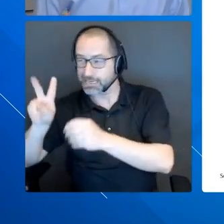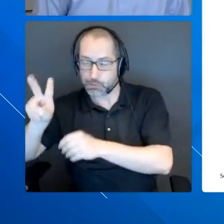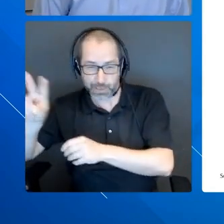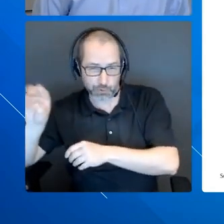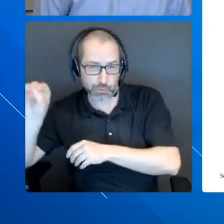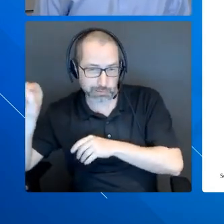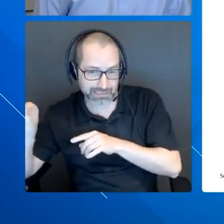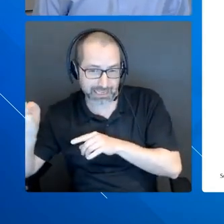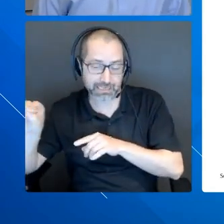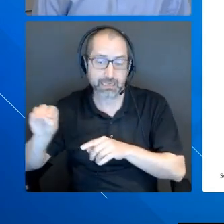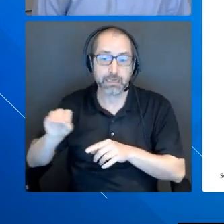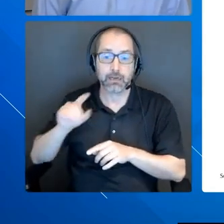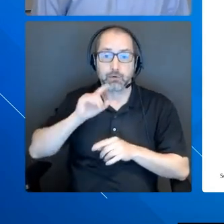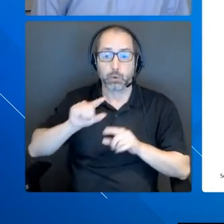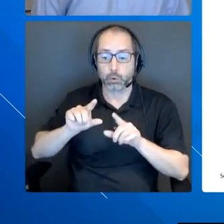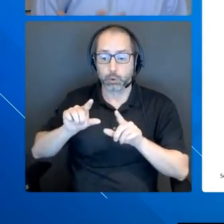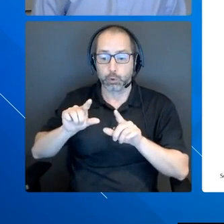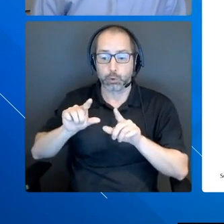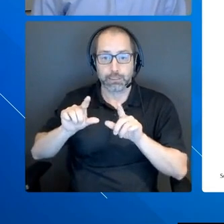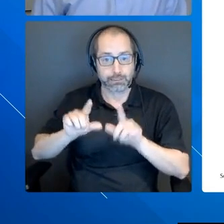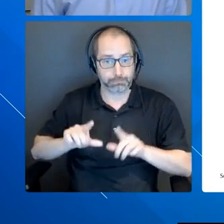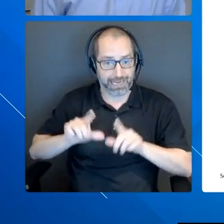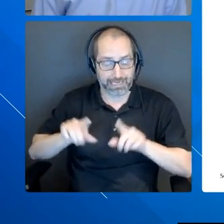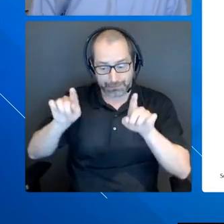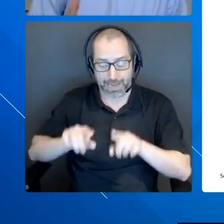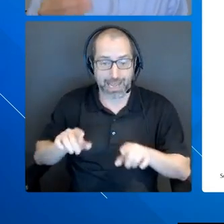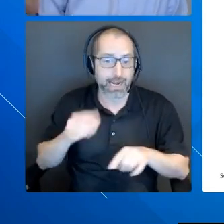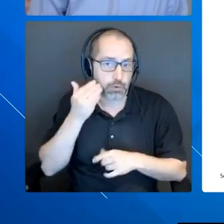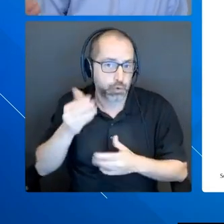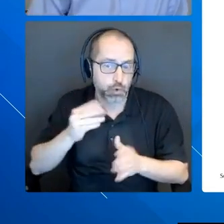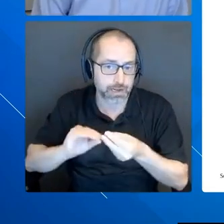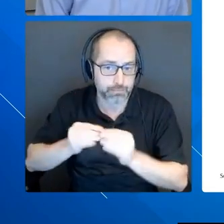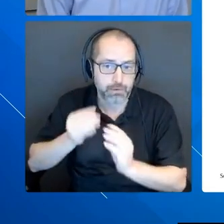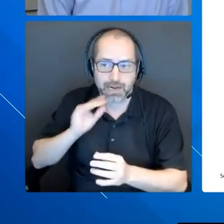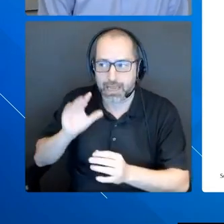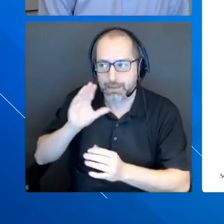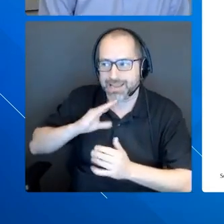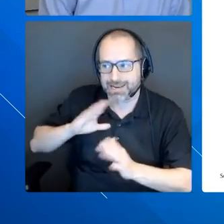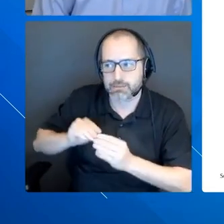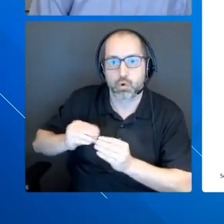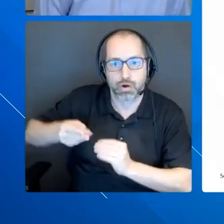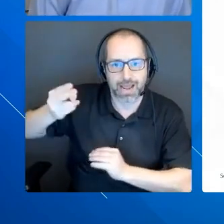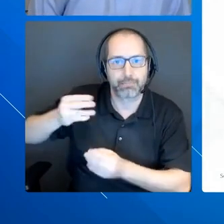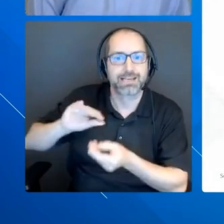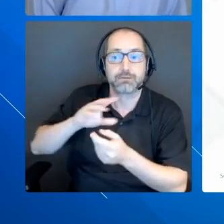I don't know the number for Japan. I bet it's higher because as we age, those numbers go up.